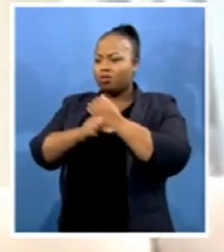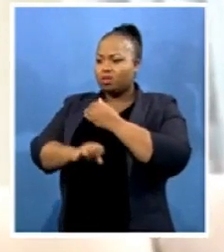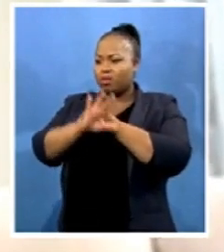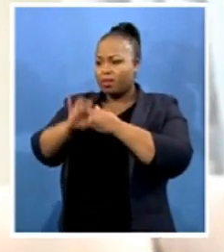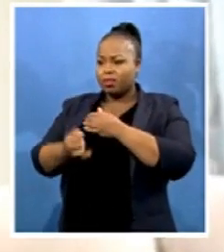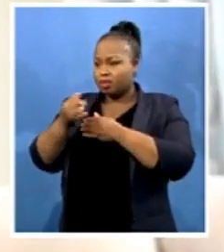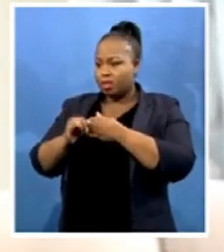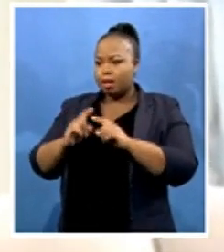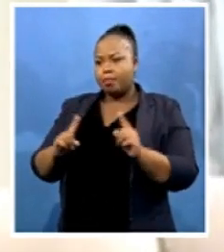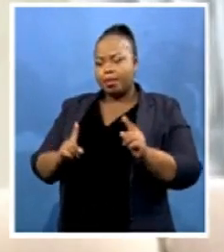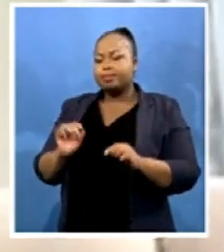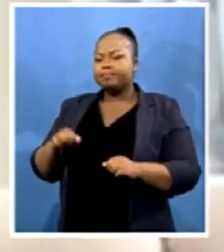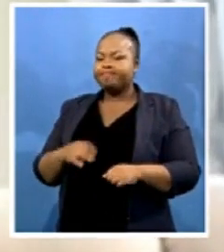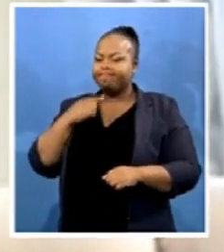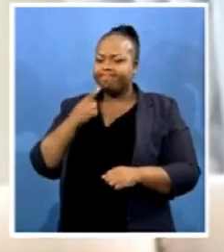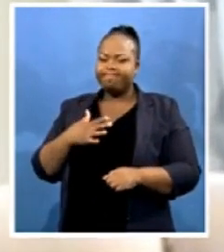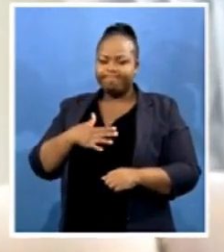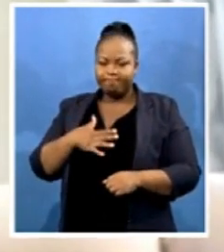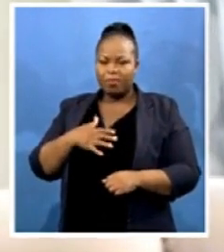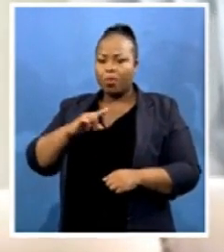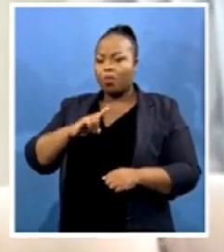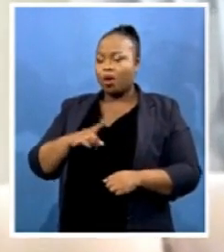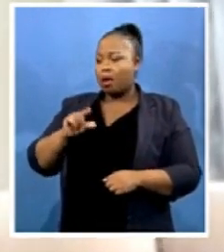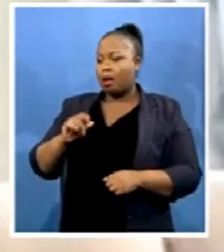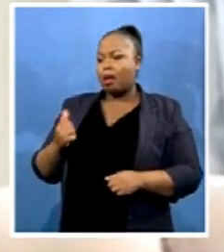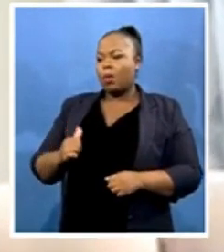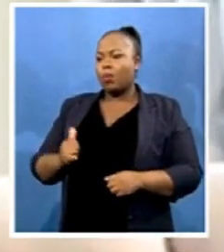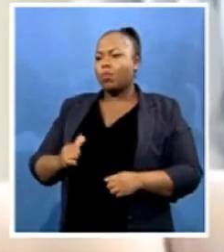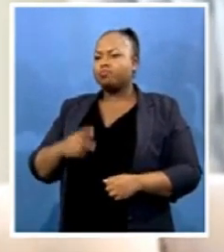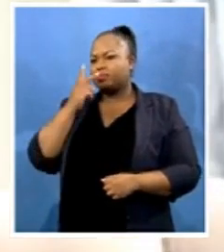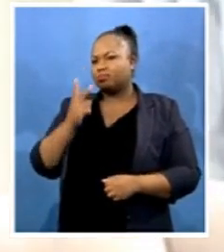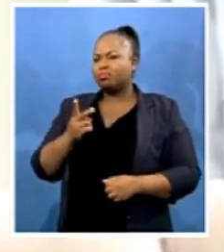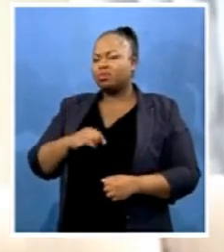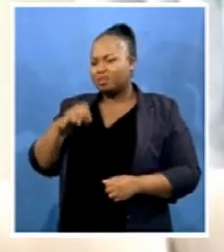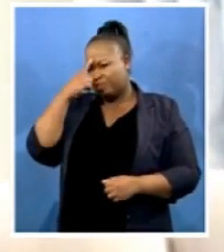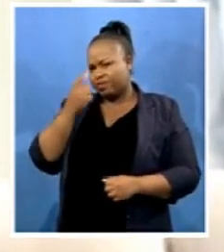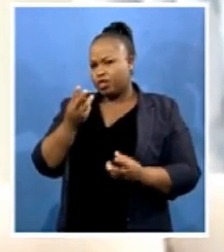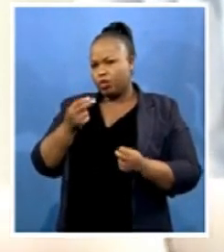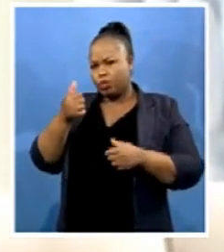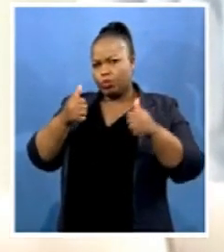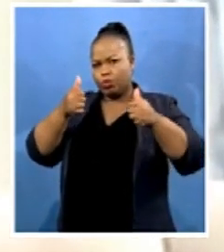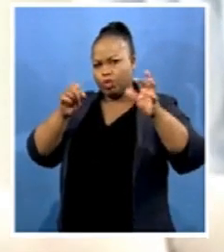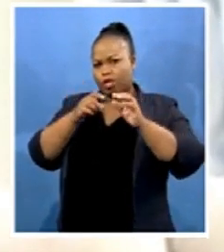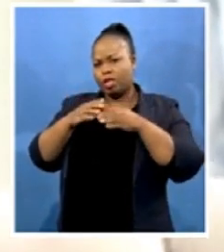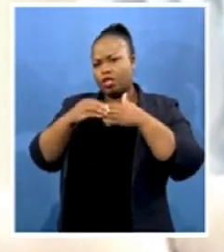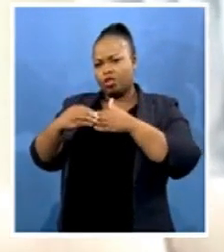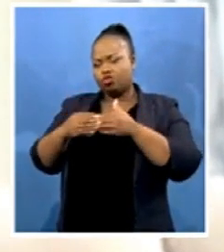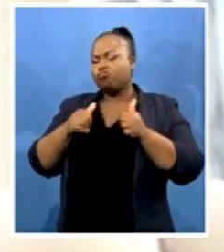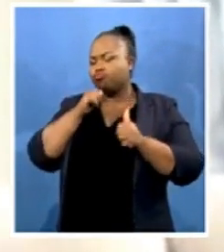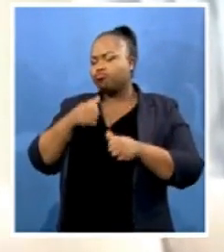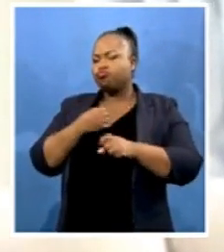encouraged by the fact that he believes that the new leadership is up to the challenge. So in his honor, as we